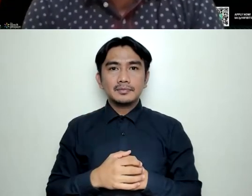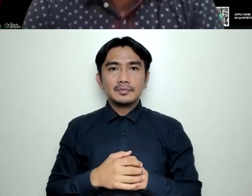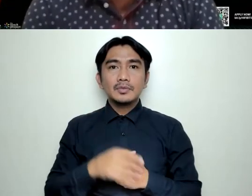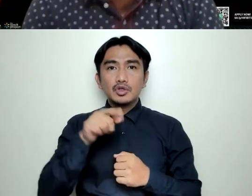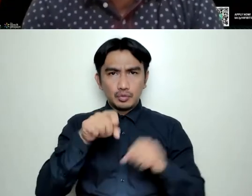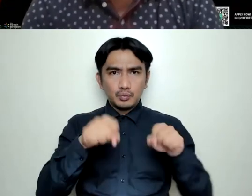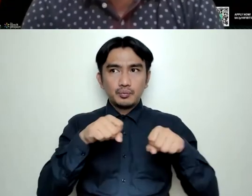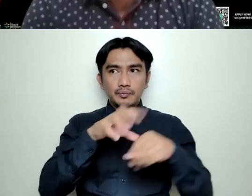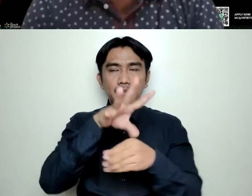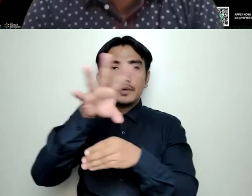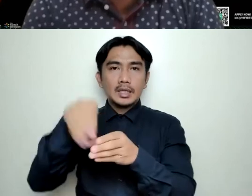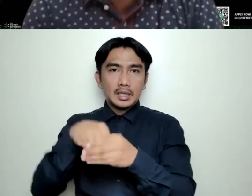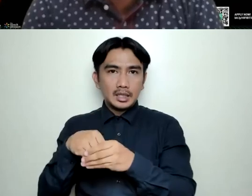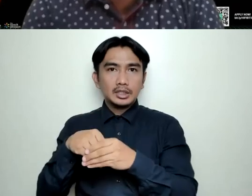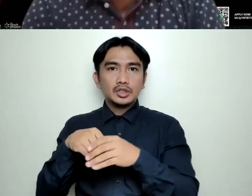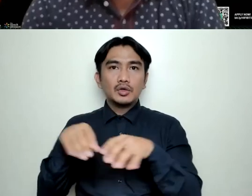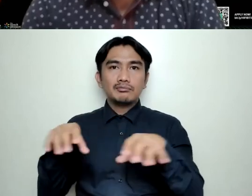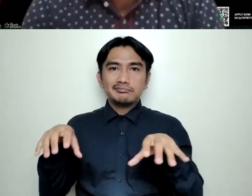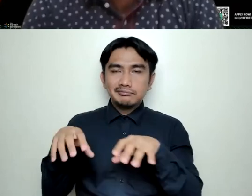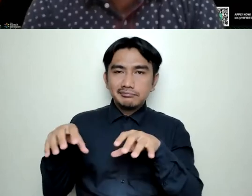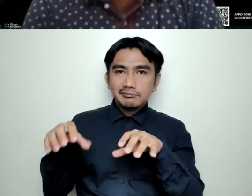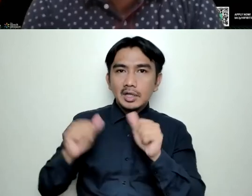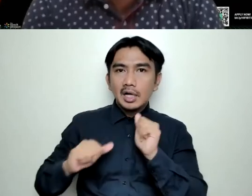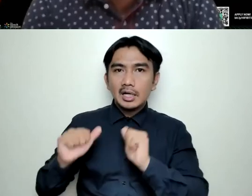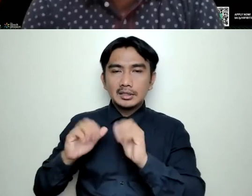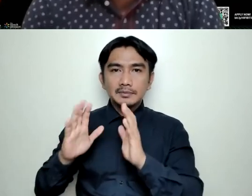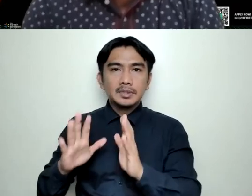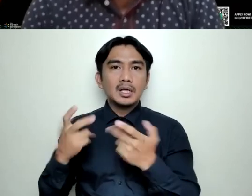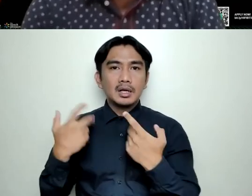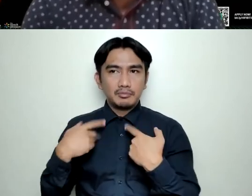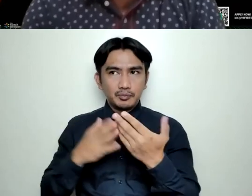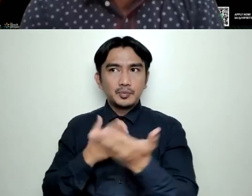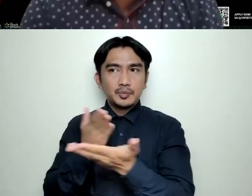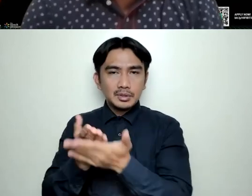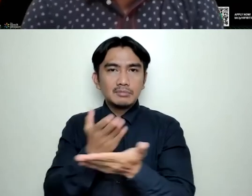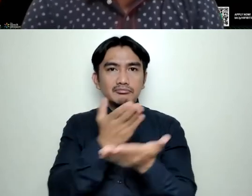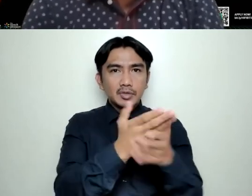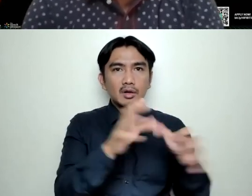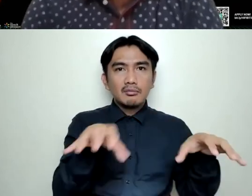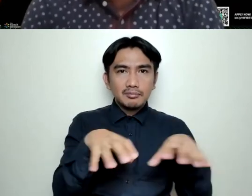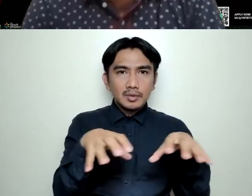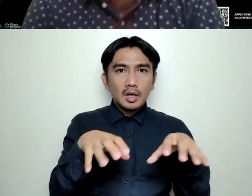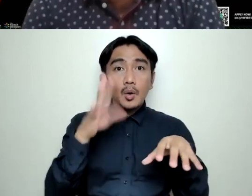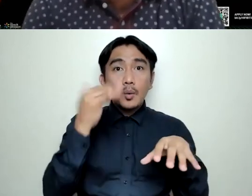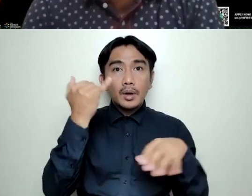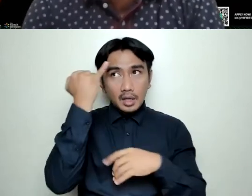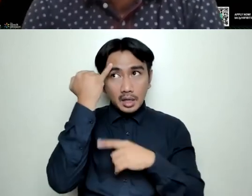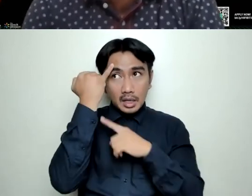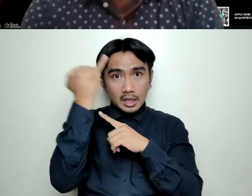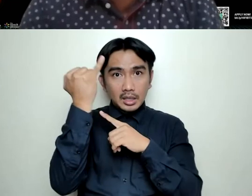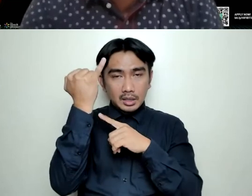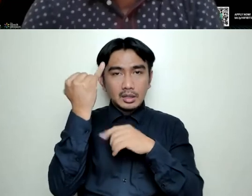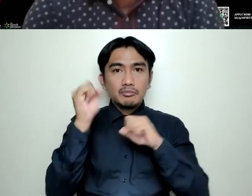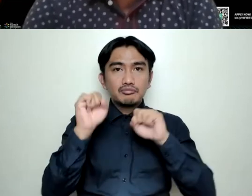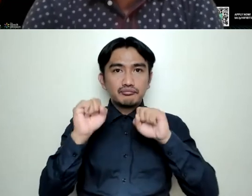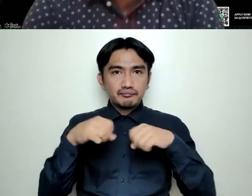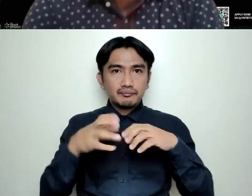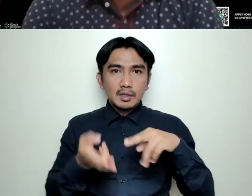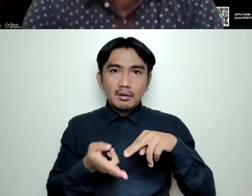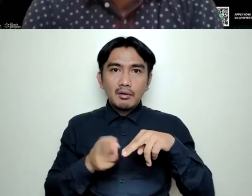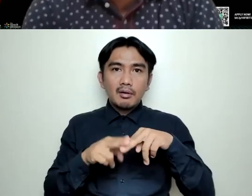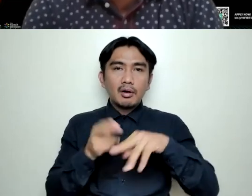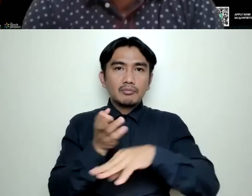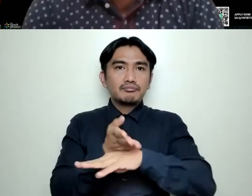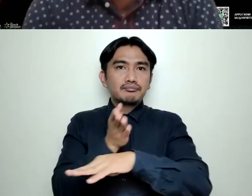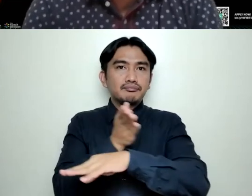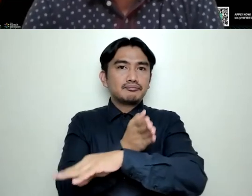join those activities like an incubation or a hackathon, so that your idea doesn't just become an idea and it becomes something else, it